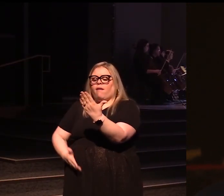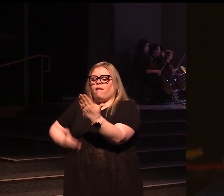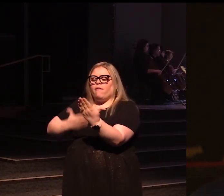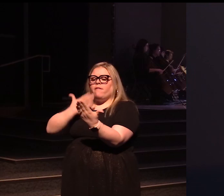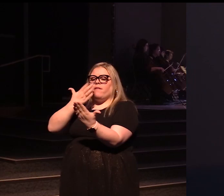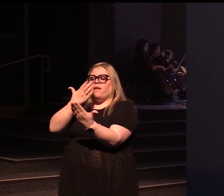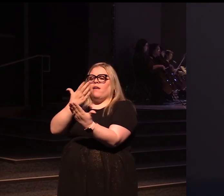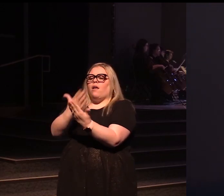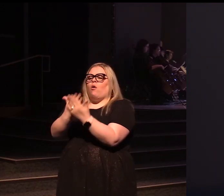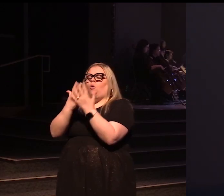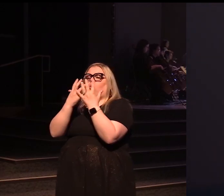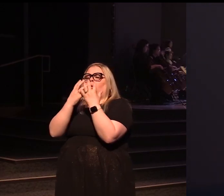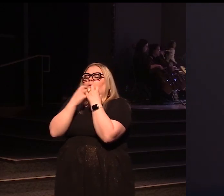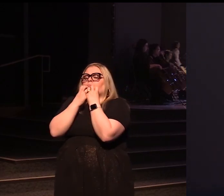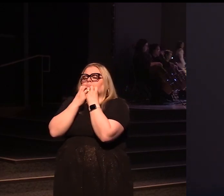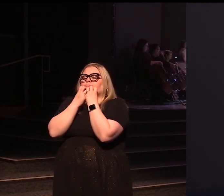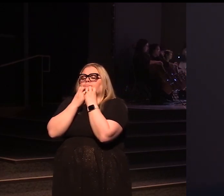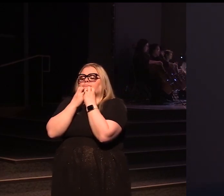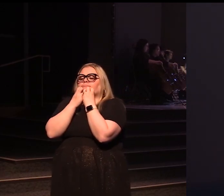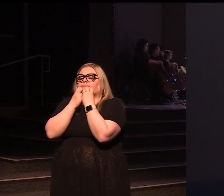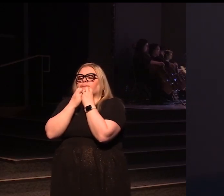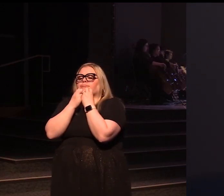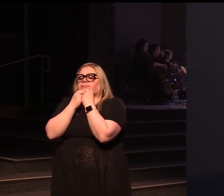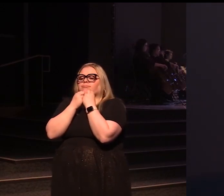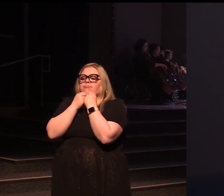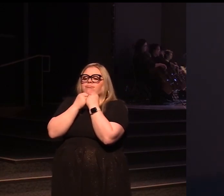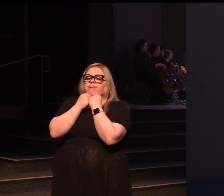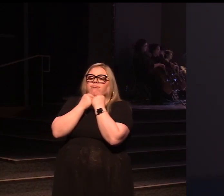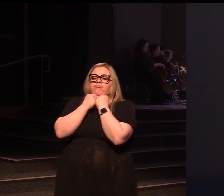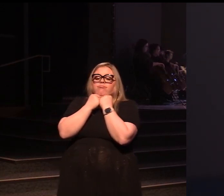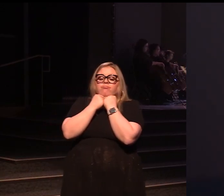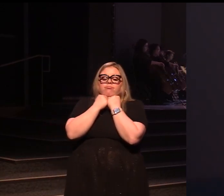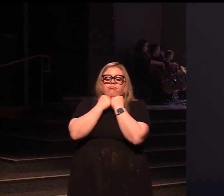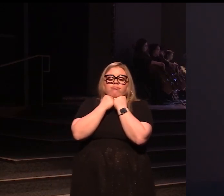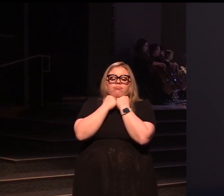our tears, Savior's